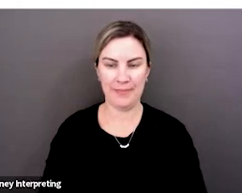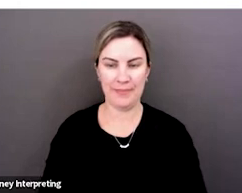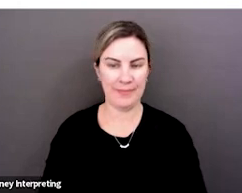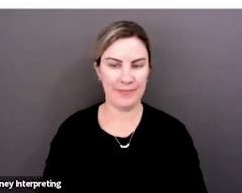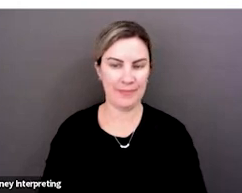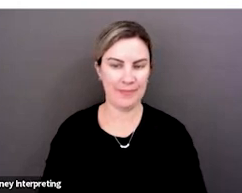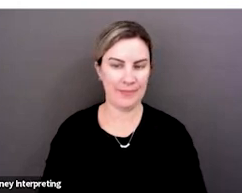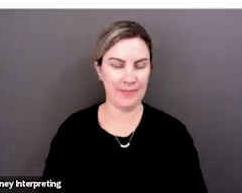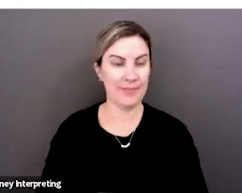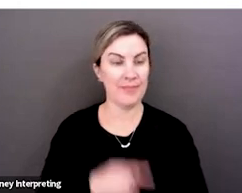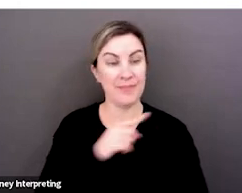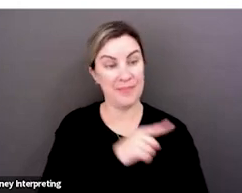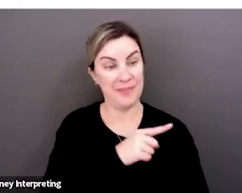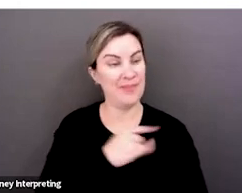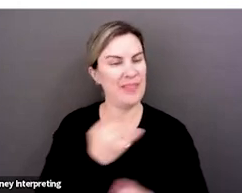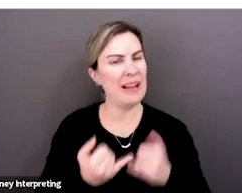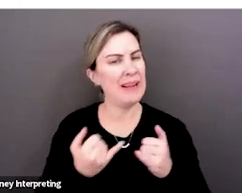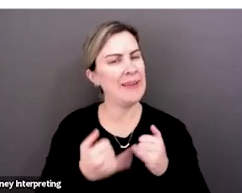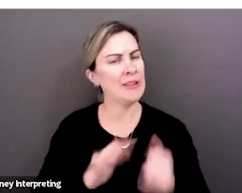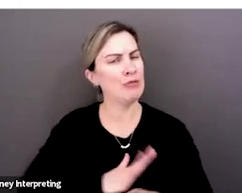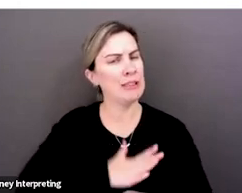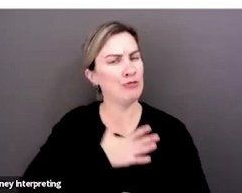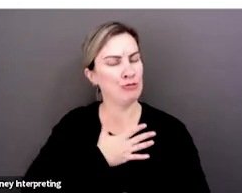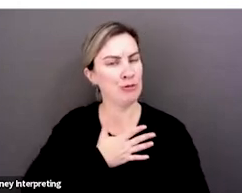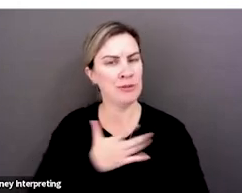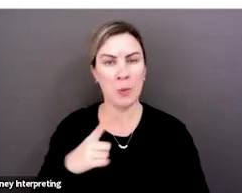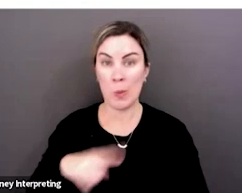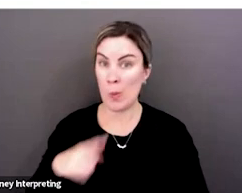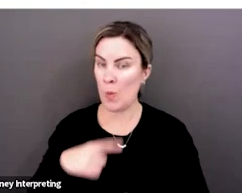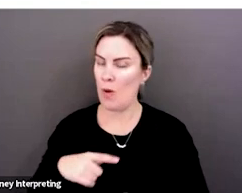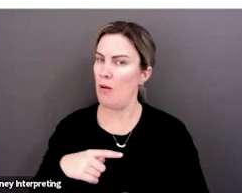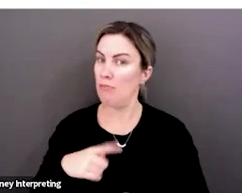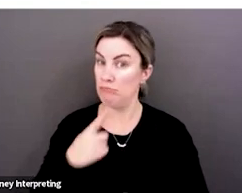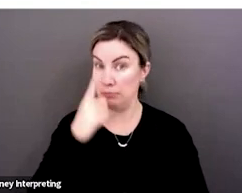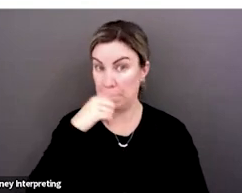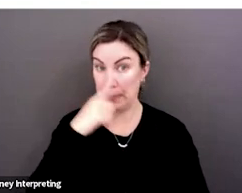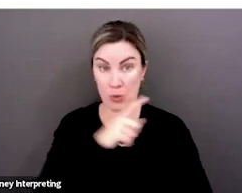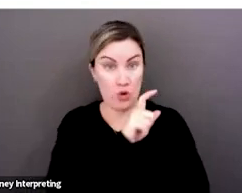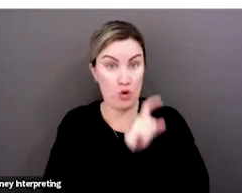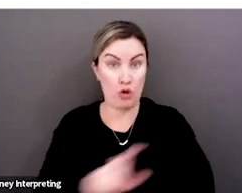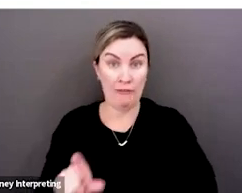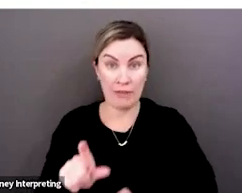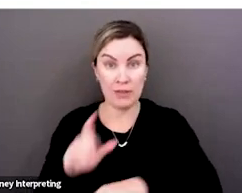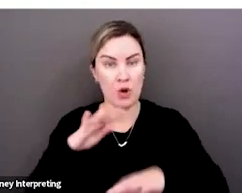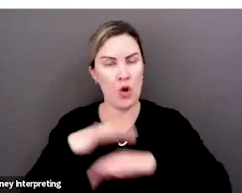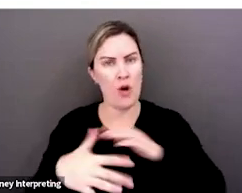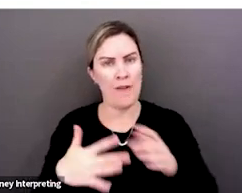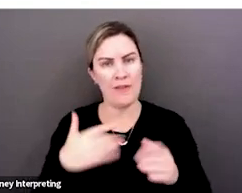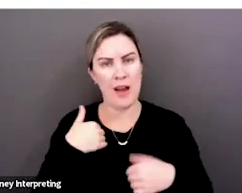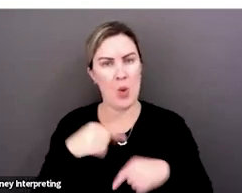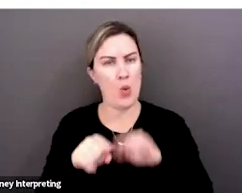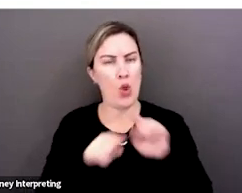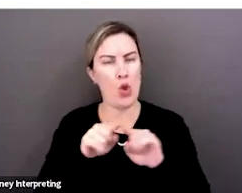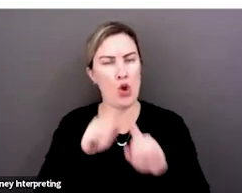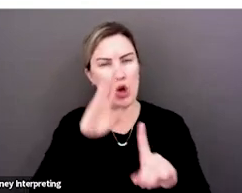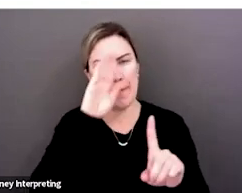This part now is quite interesting because this is about how confident and how much change there has been in relation to our learning objectives